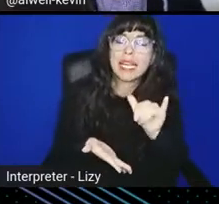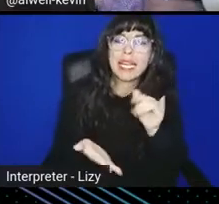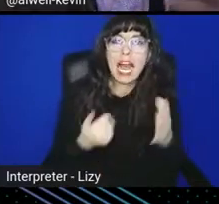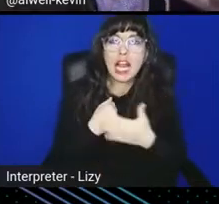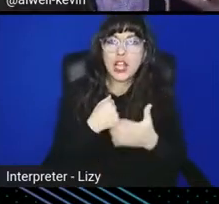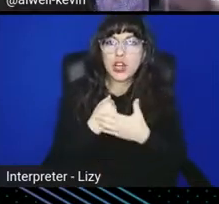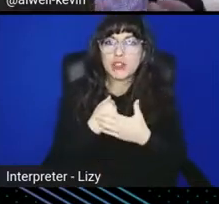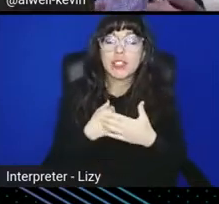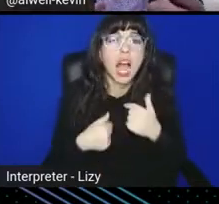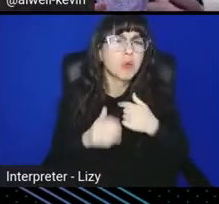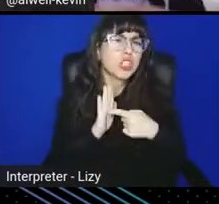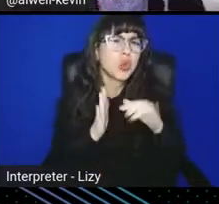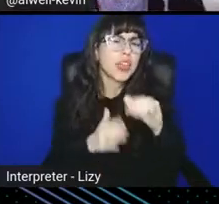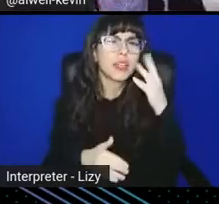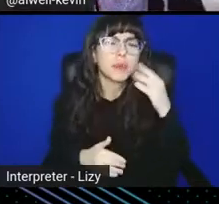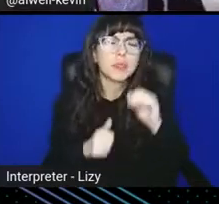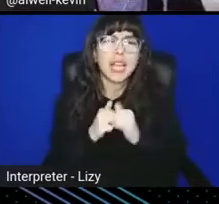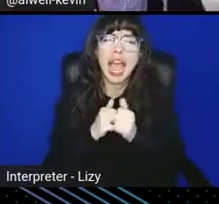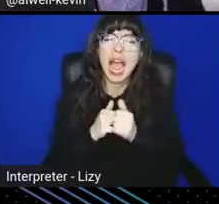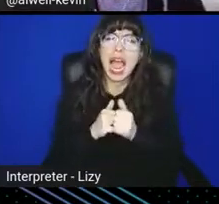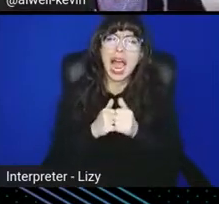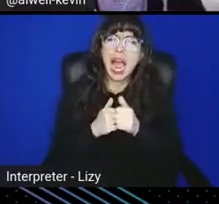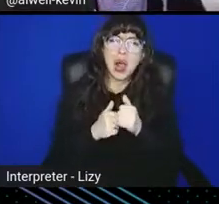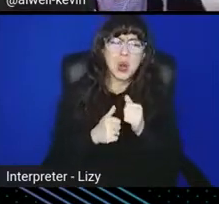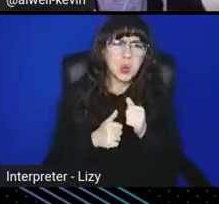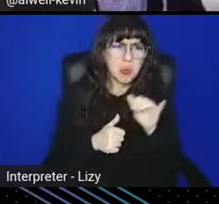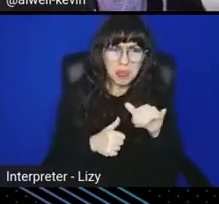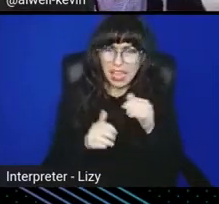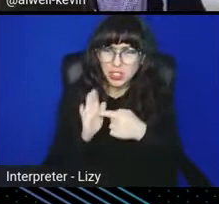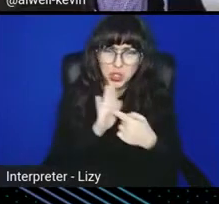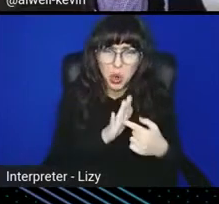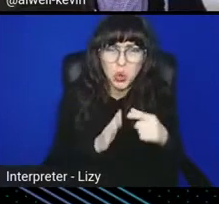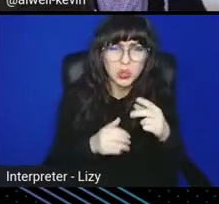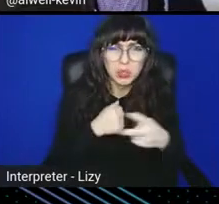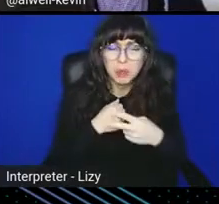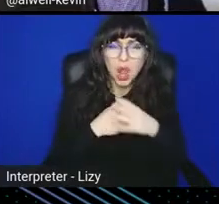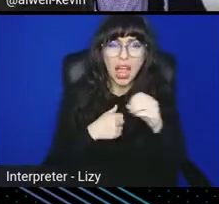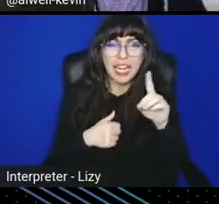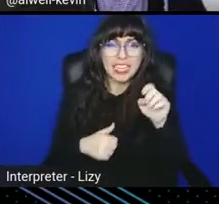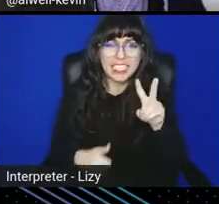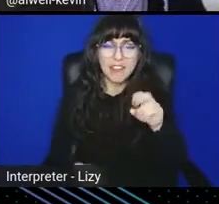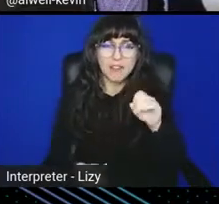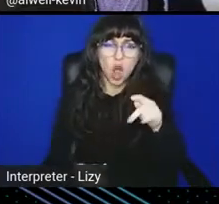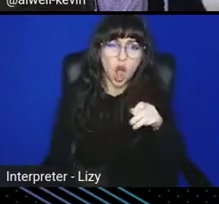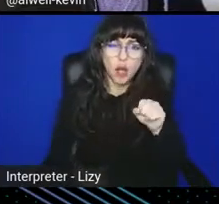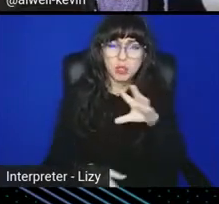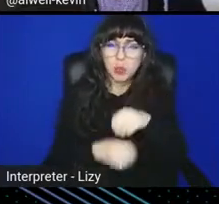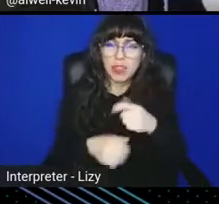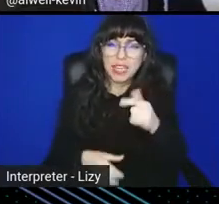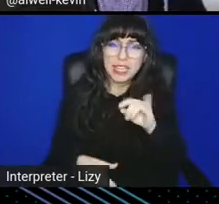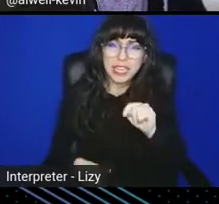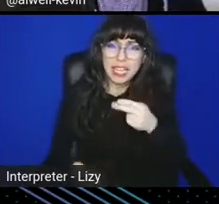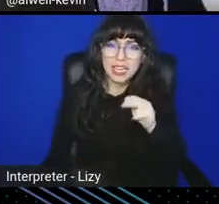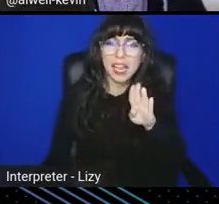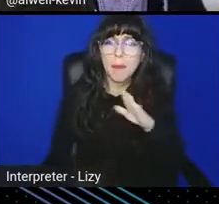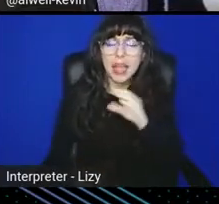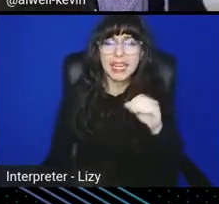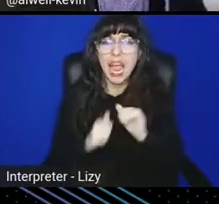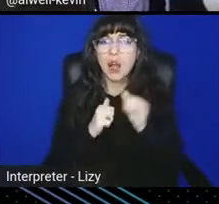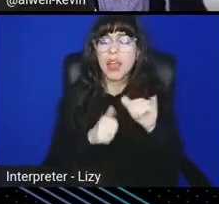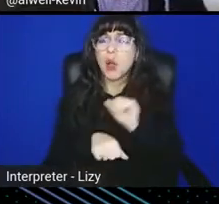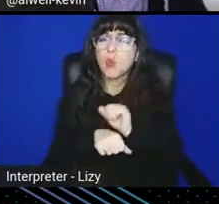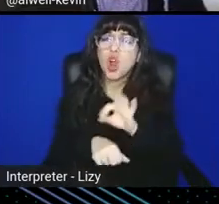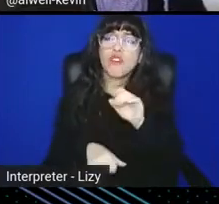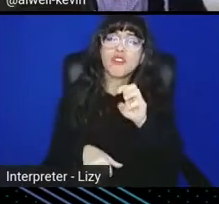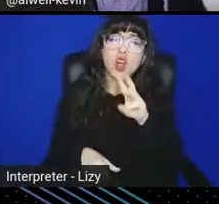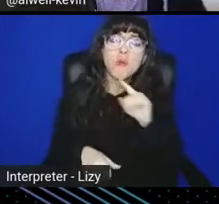want to showcase how it's baked into the, you know, the repository and the DevX on GitHub. You know, and obviously how that workflow is kind of optimized. And so the